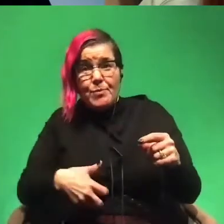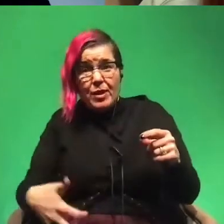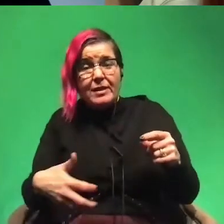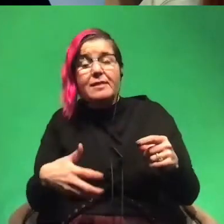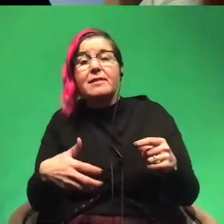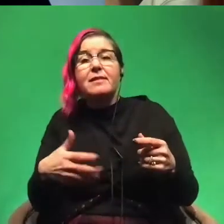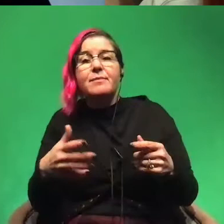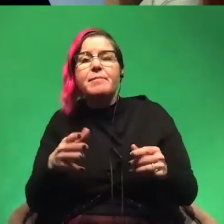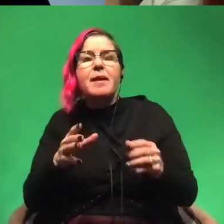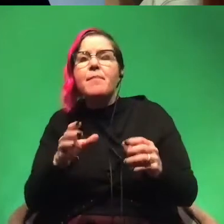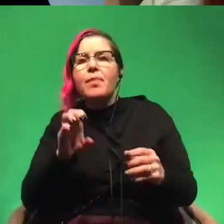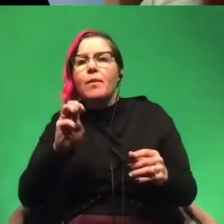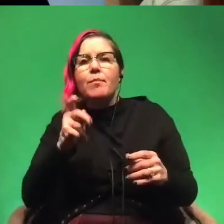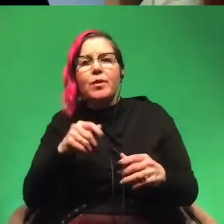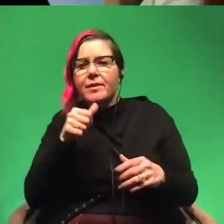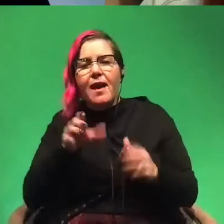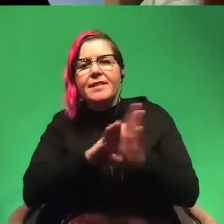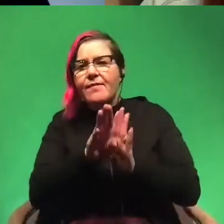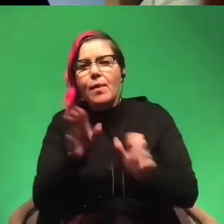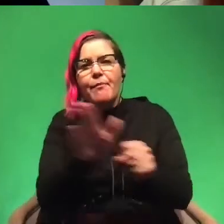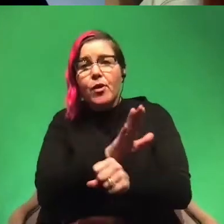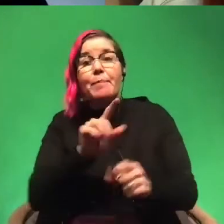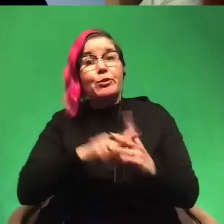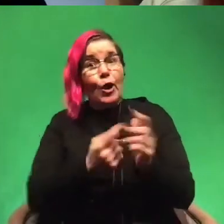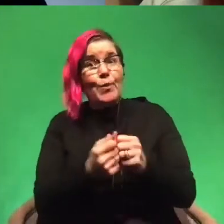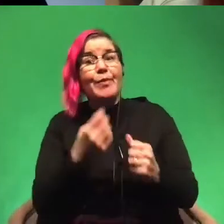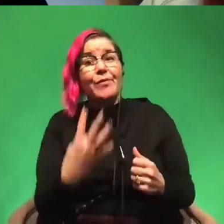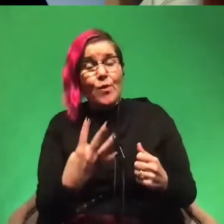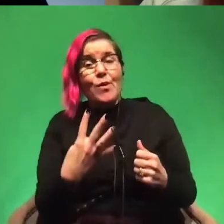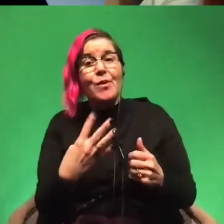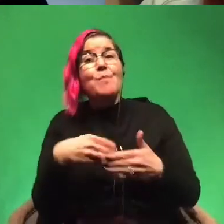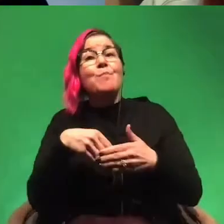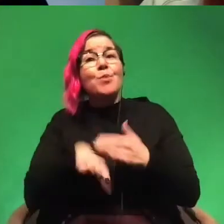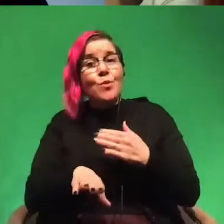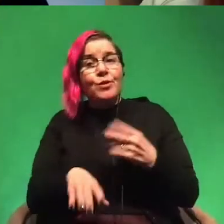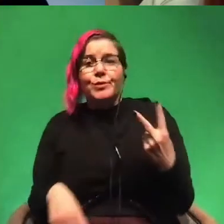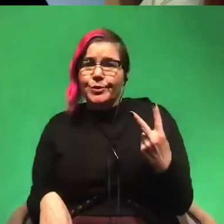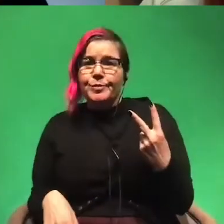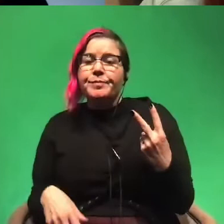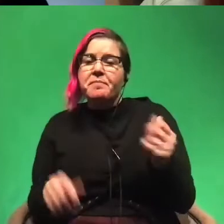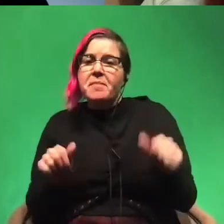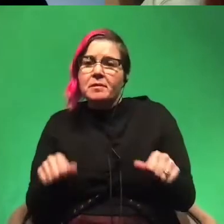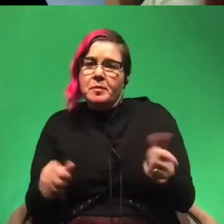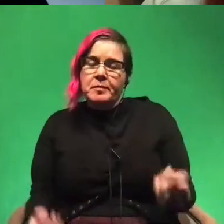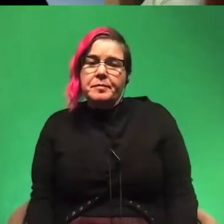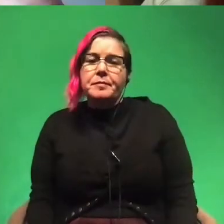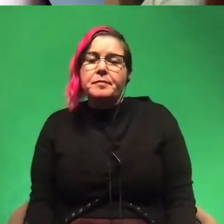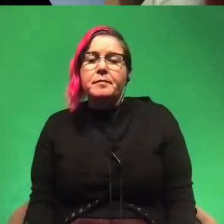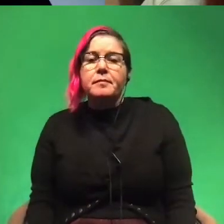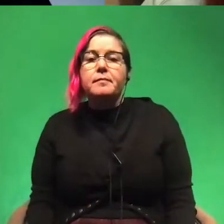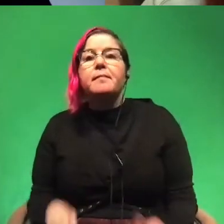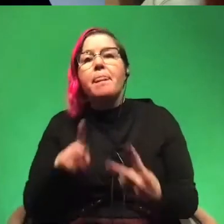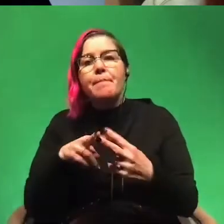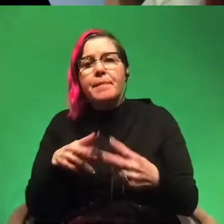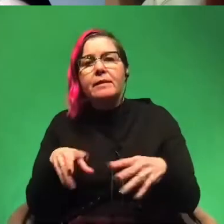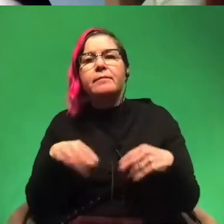might not develop full term. And so maybe she started out with 4 cubs, but only 2 make it to full term. Either that means they're